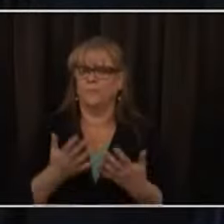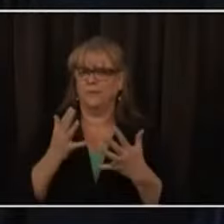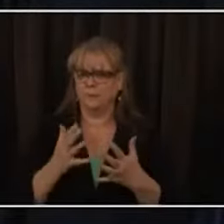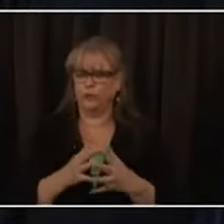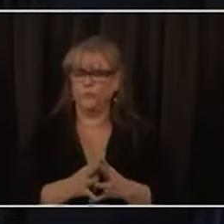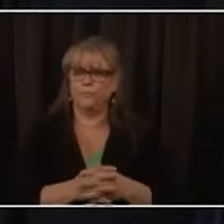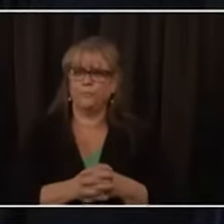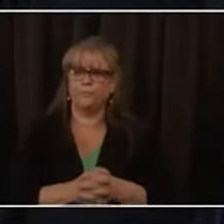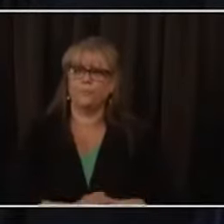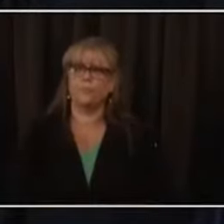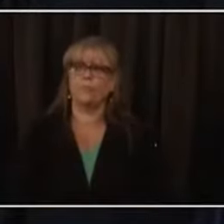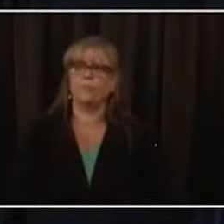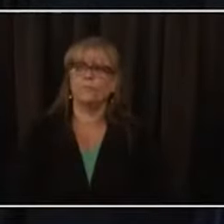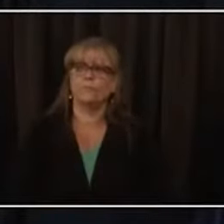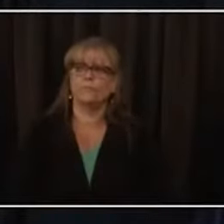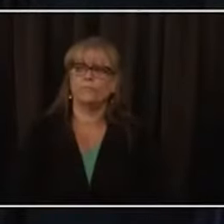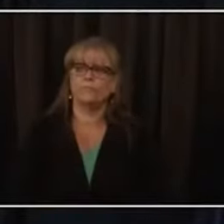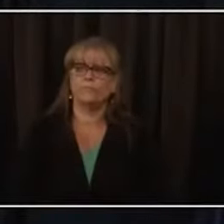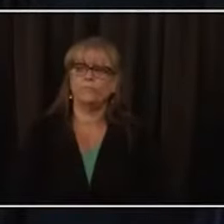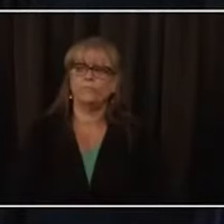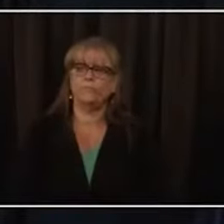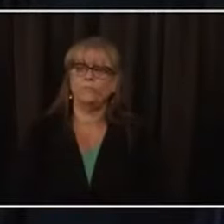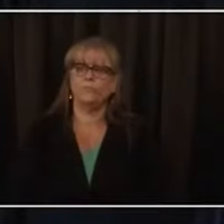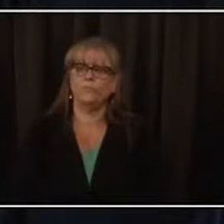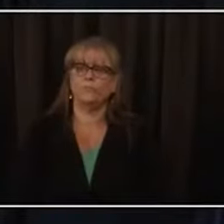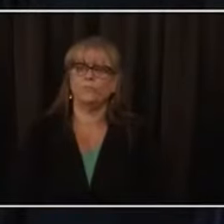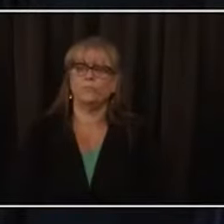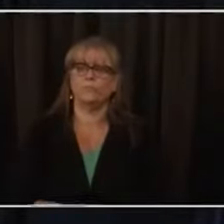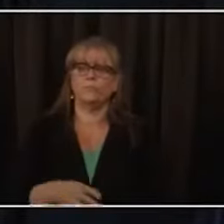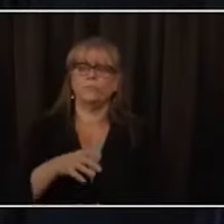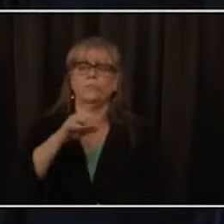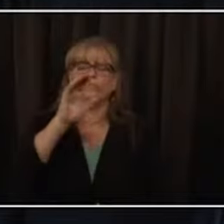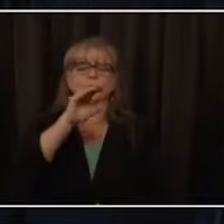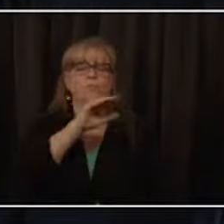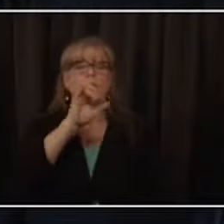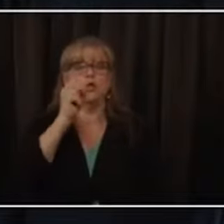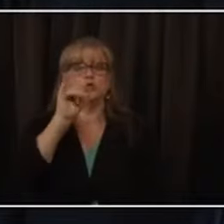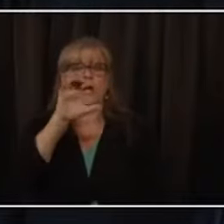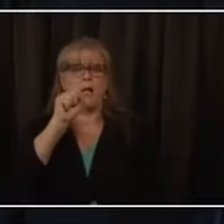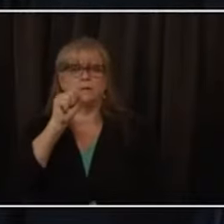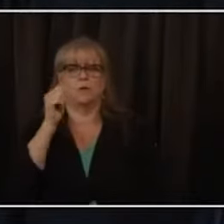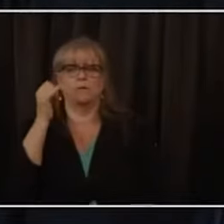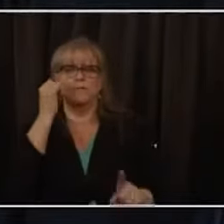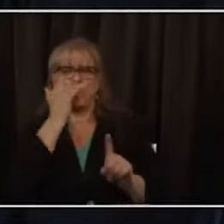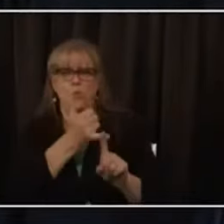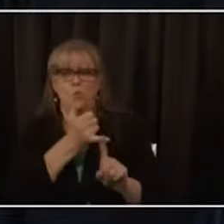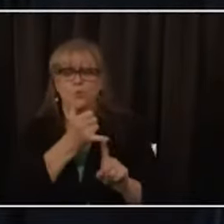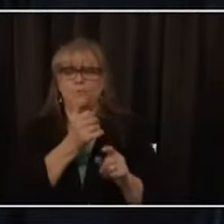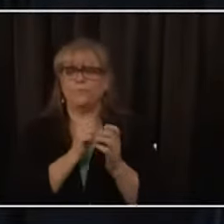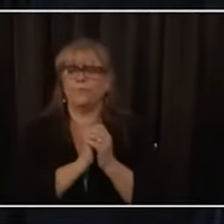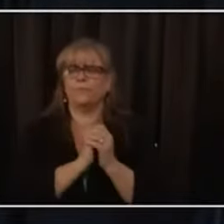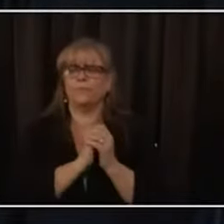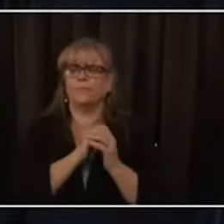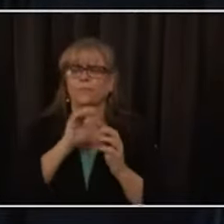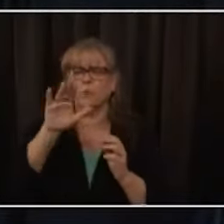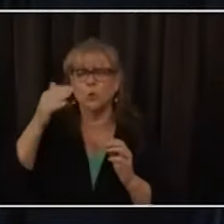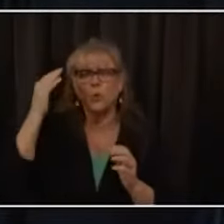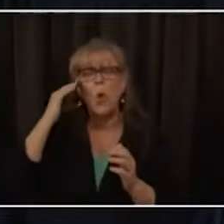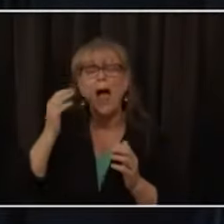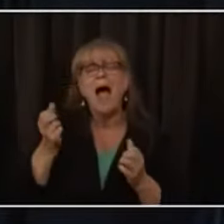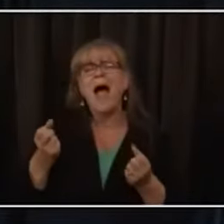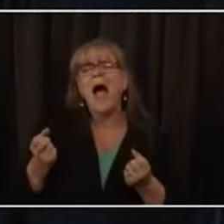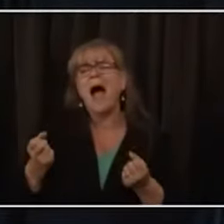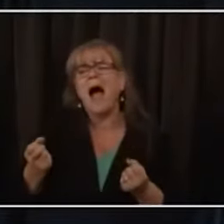Hi, it's Jessica Seaman with the Denver Post. Do you know exactly how many vaccine appointments have been